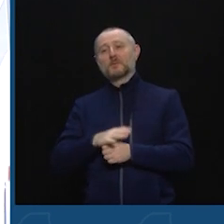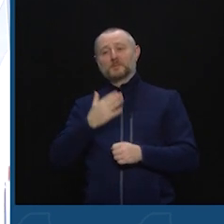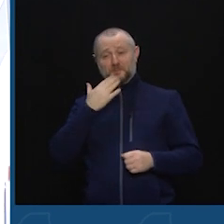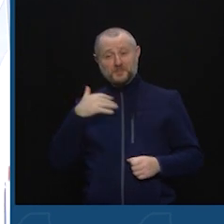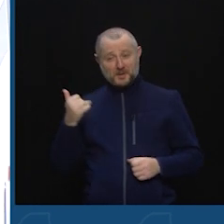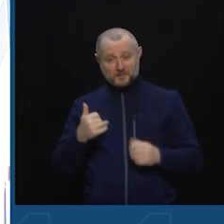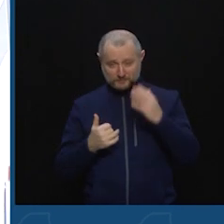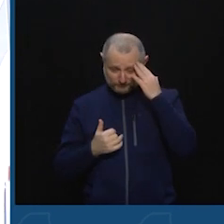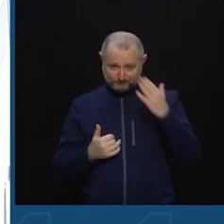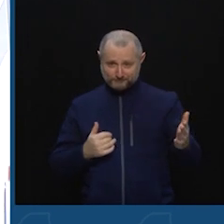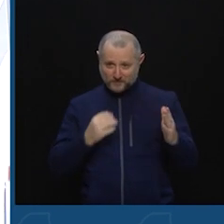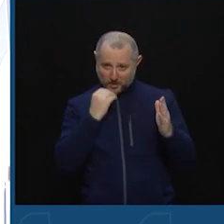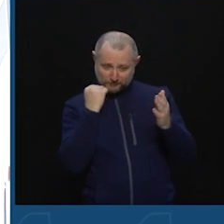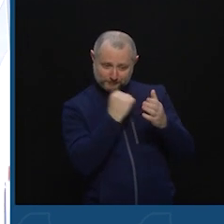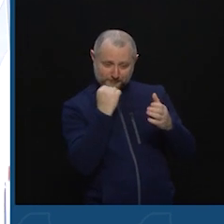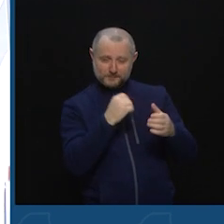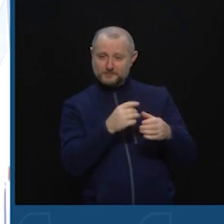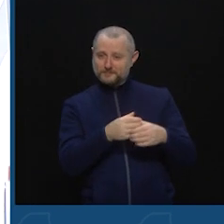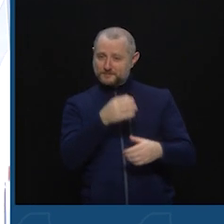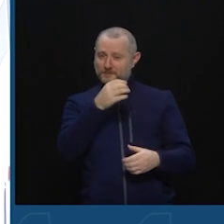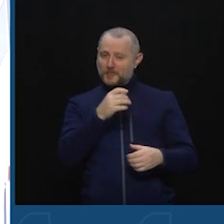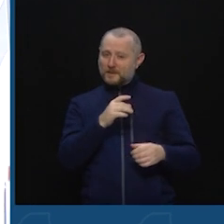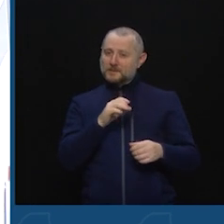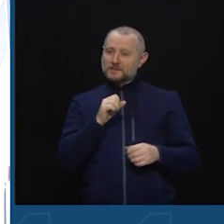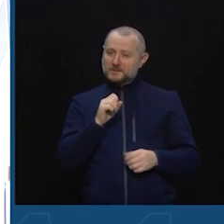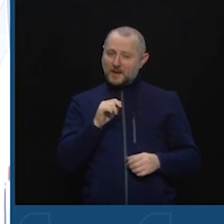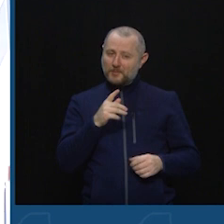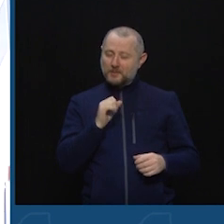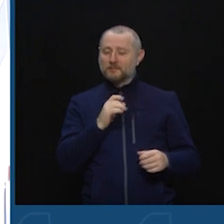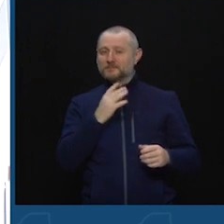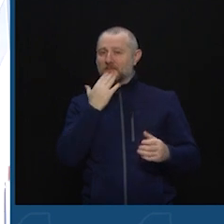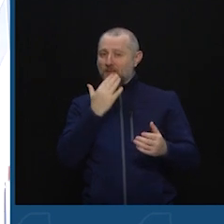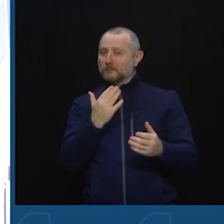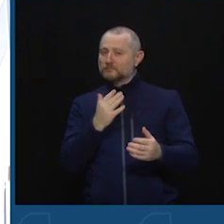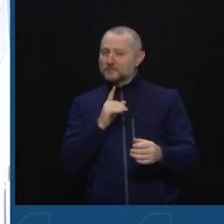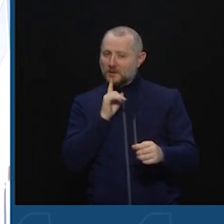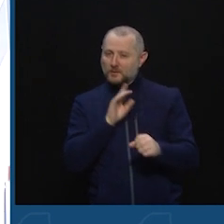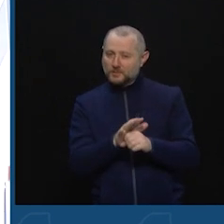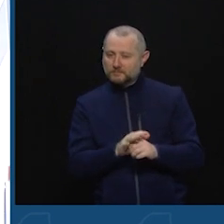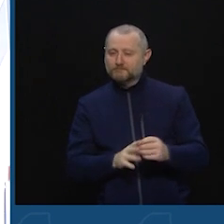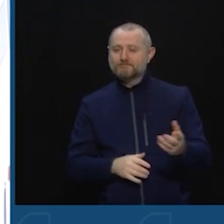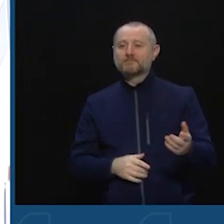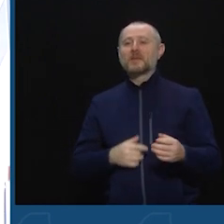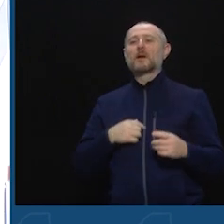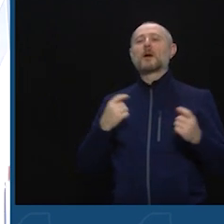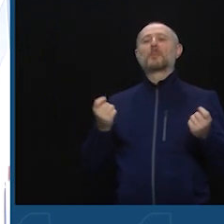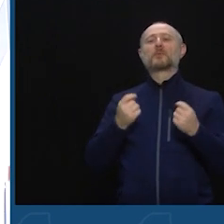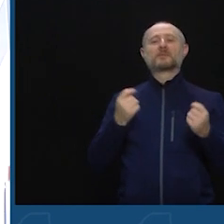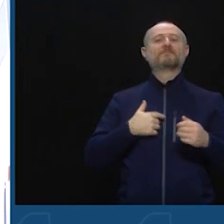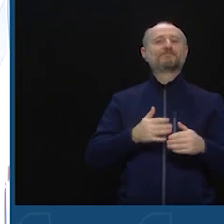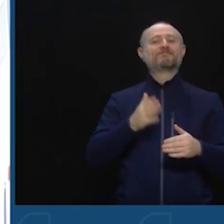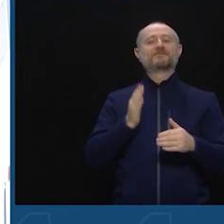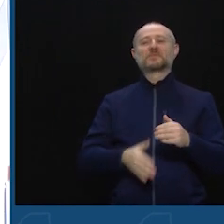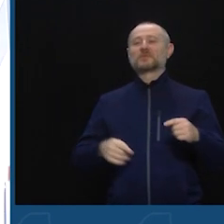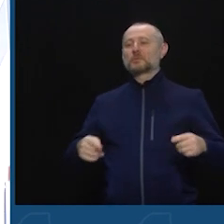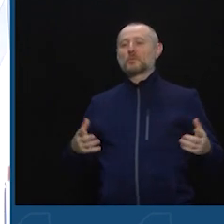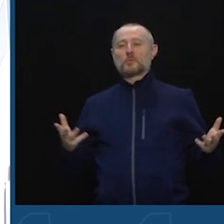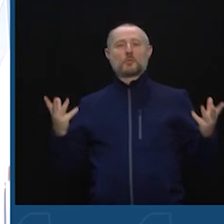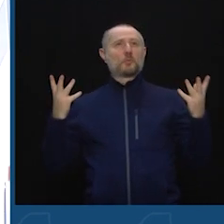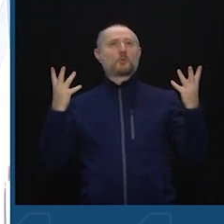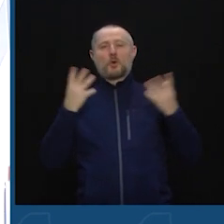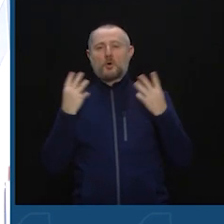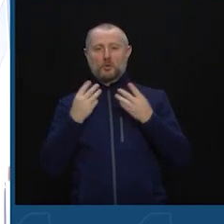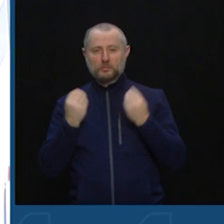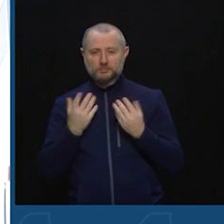you for your commitment. Thank you for having me today as we celebrate the completion of this gorgeous